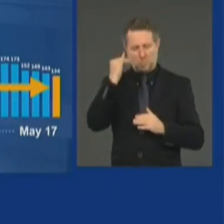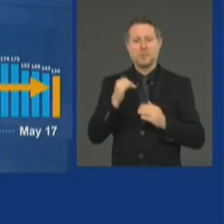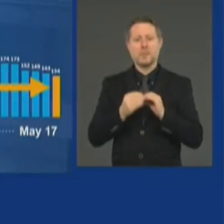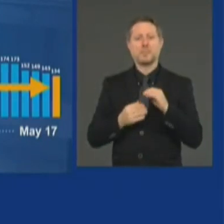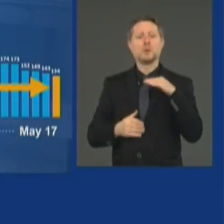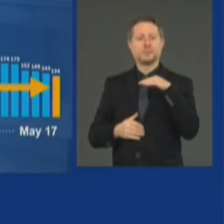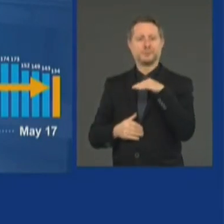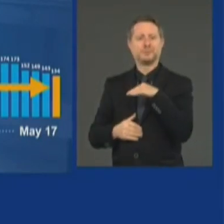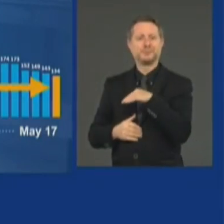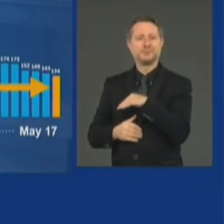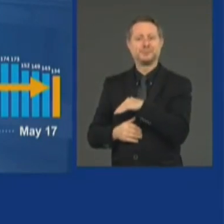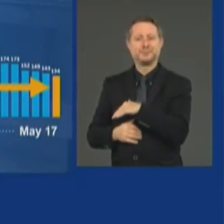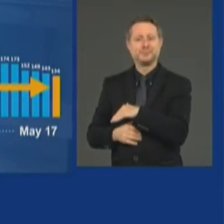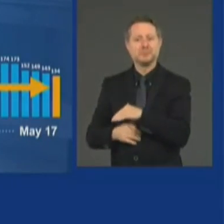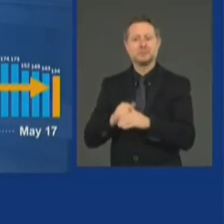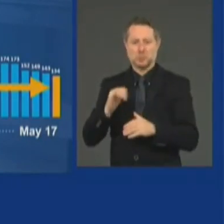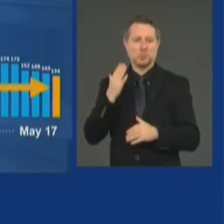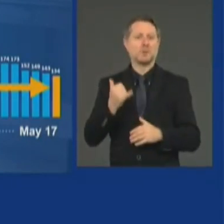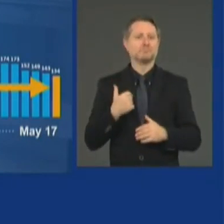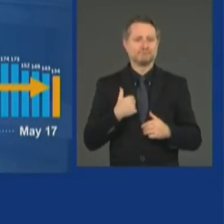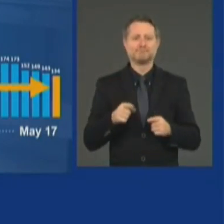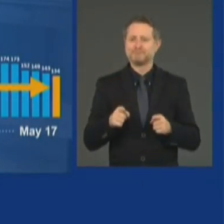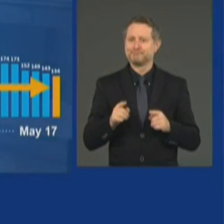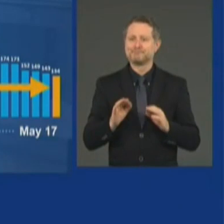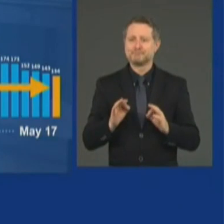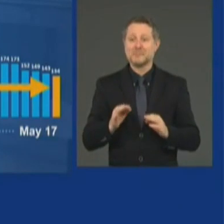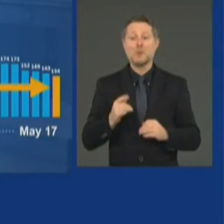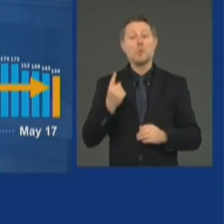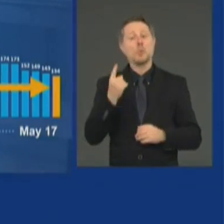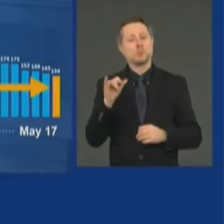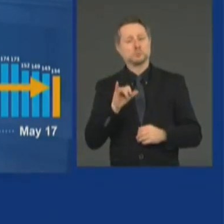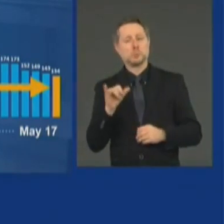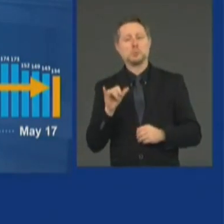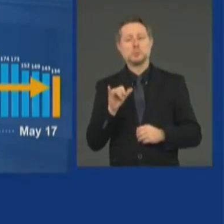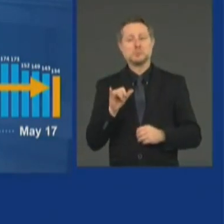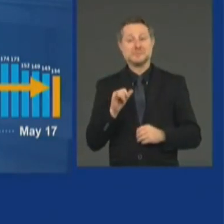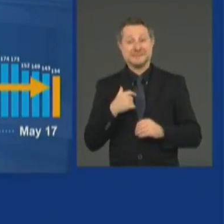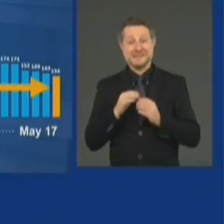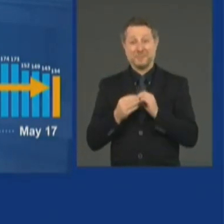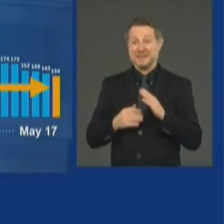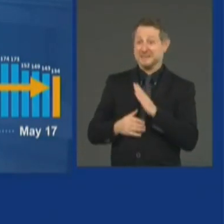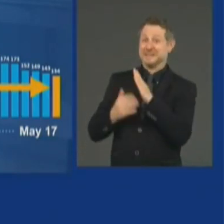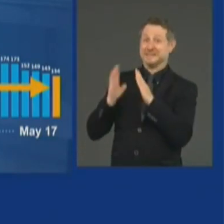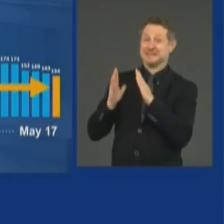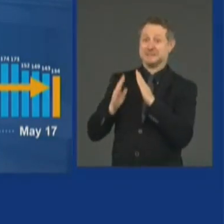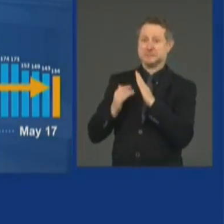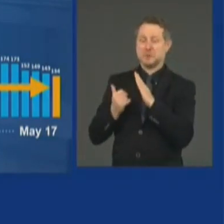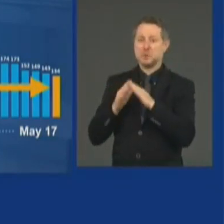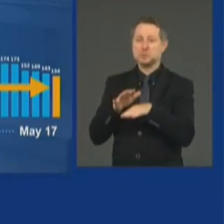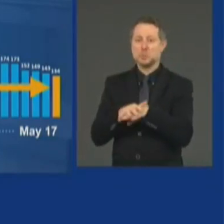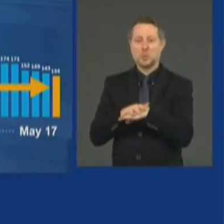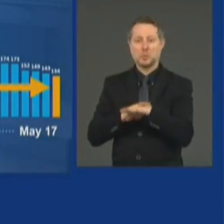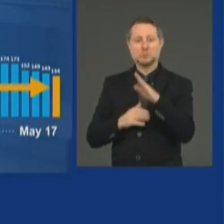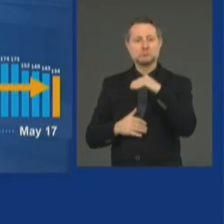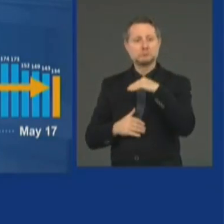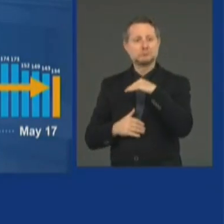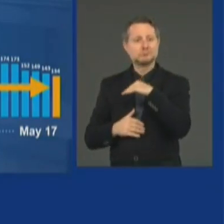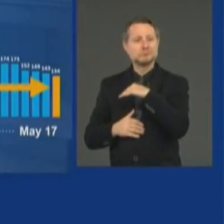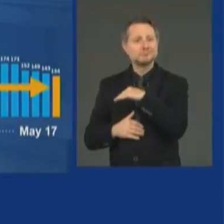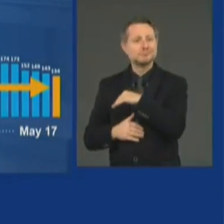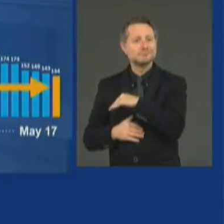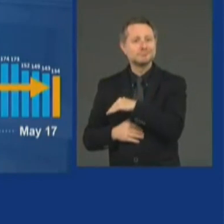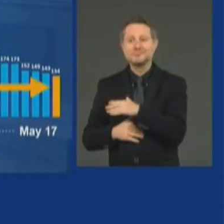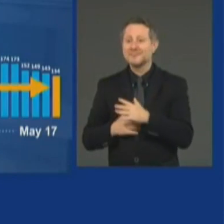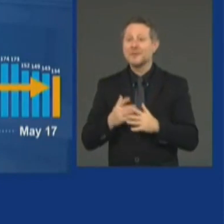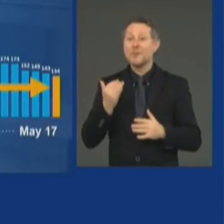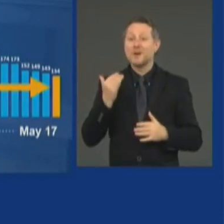apex, and we're on the way down. You also see how slow the way down is. That's why all the experts always say, be careful of